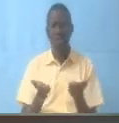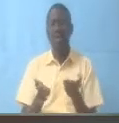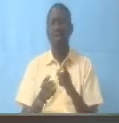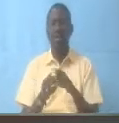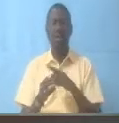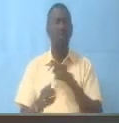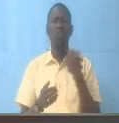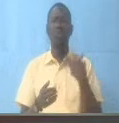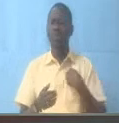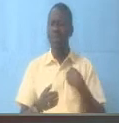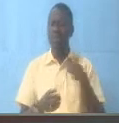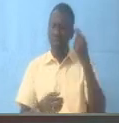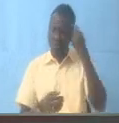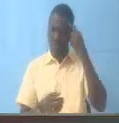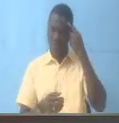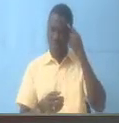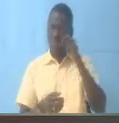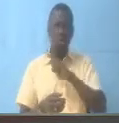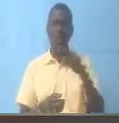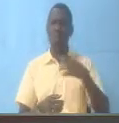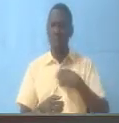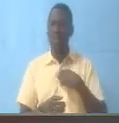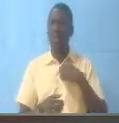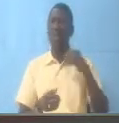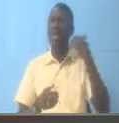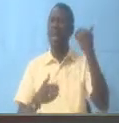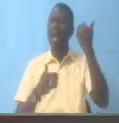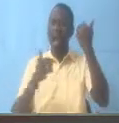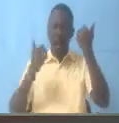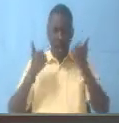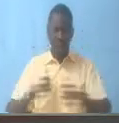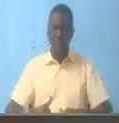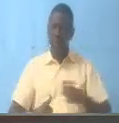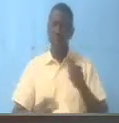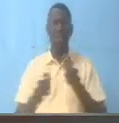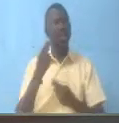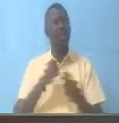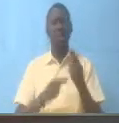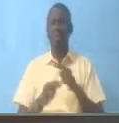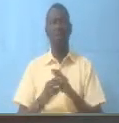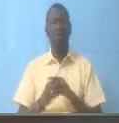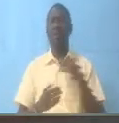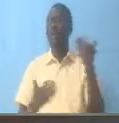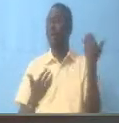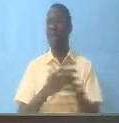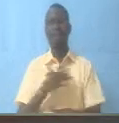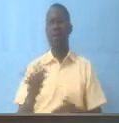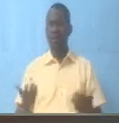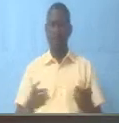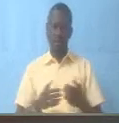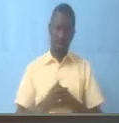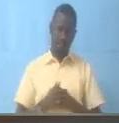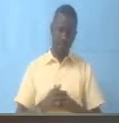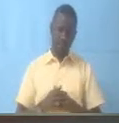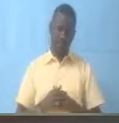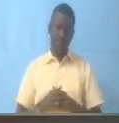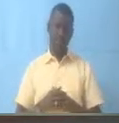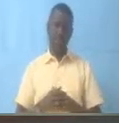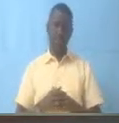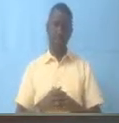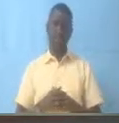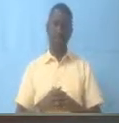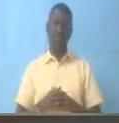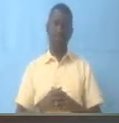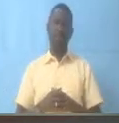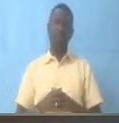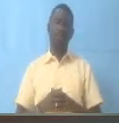ñu sasoon moo nekkoon pour ñu dal di seet li nga xam ne nii noonu la mbir yooyu demee ndax ñun itamit soxaloon nañu lool ci lu